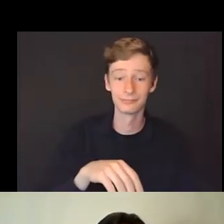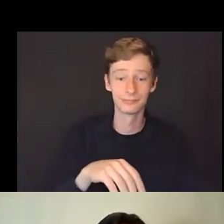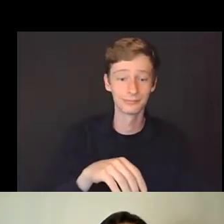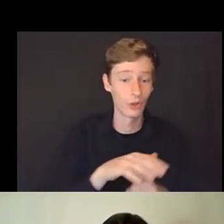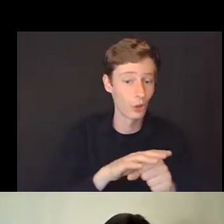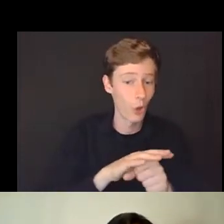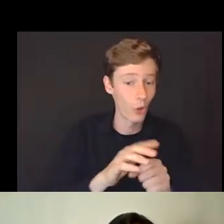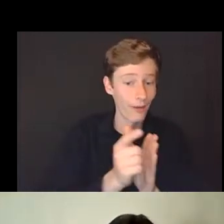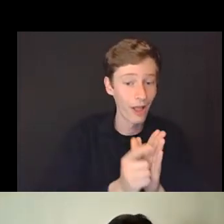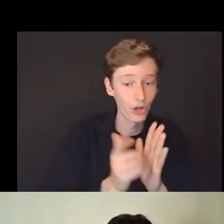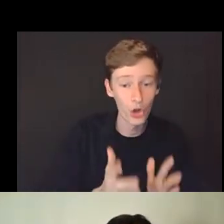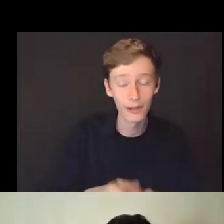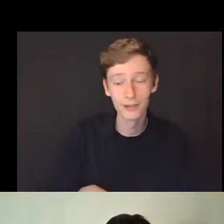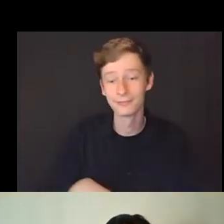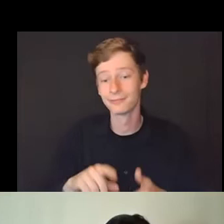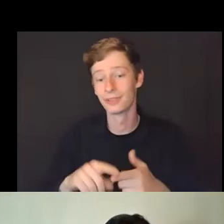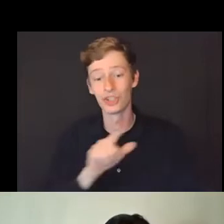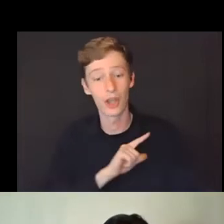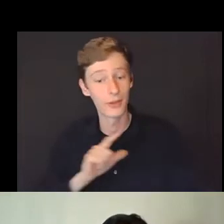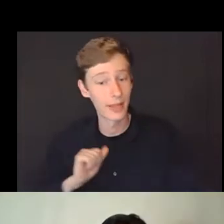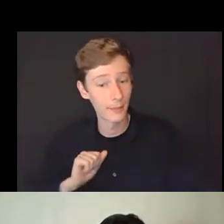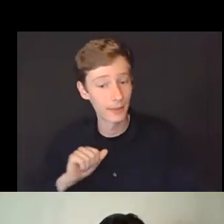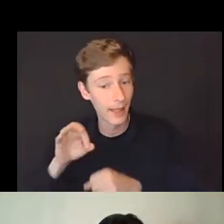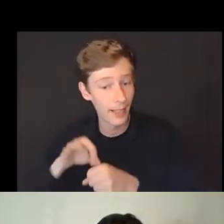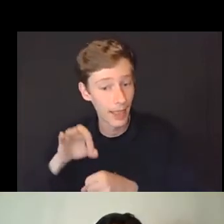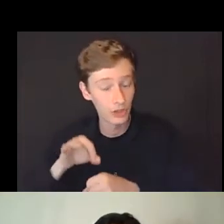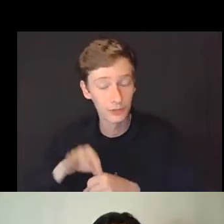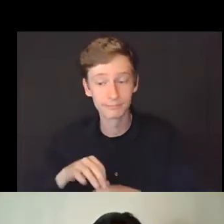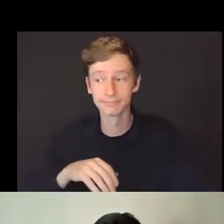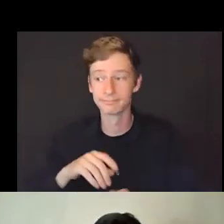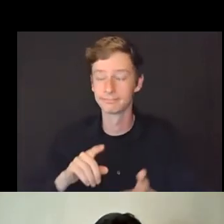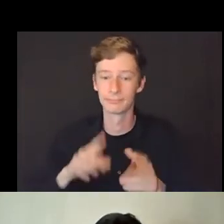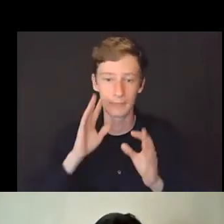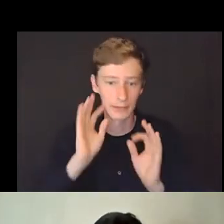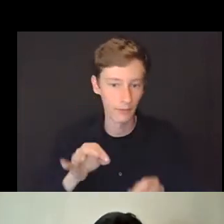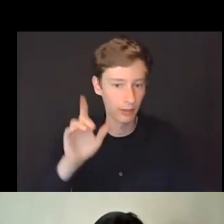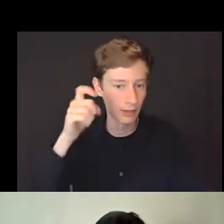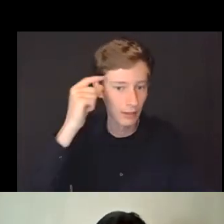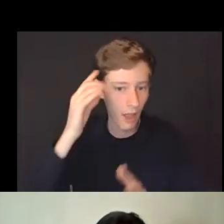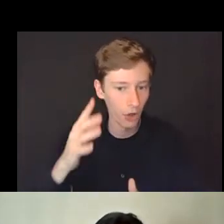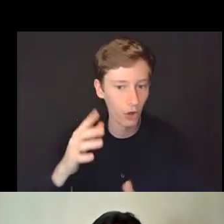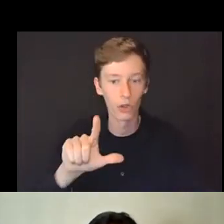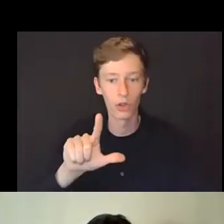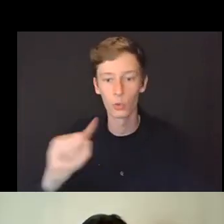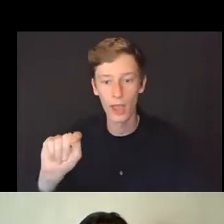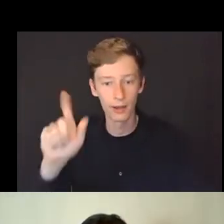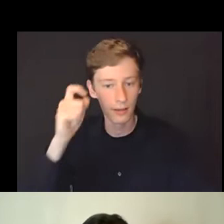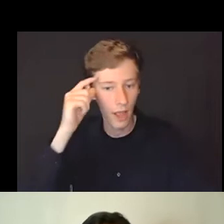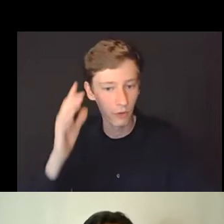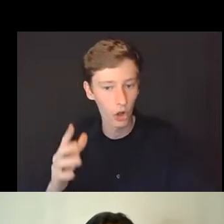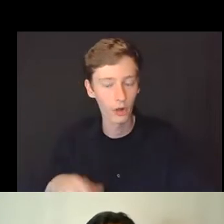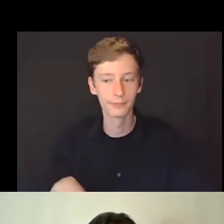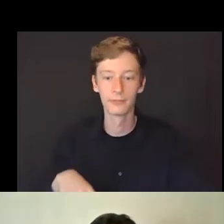local elections, general assembly elections, definitely, you know, governor, lieutenant governor, attorney general. And I think taking the time